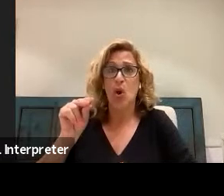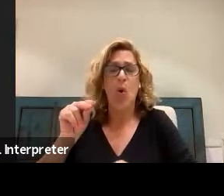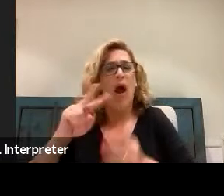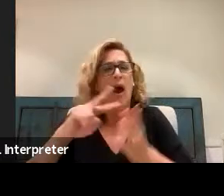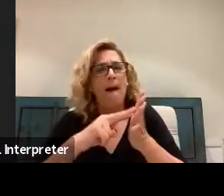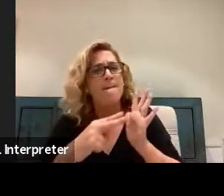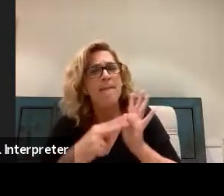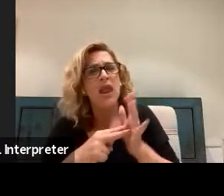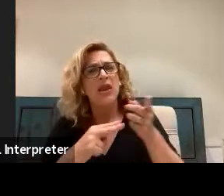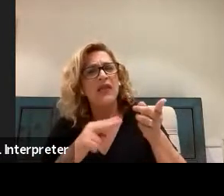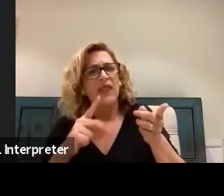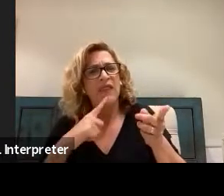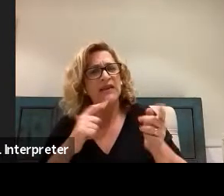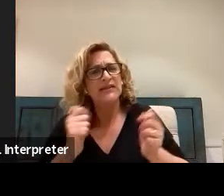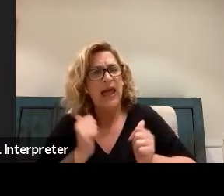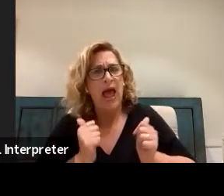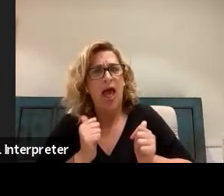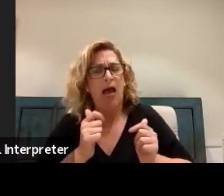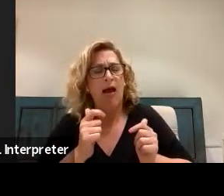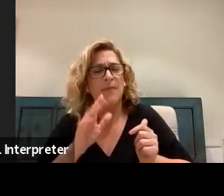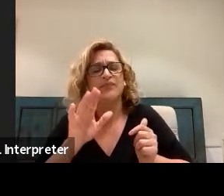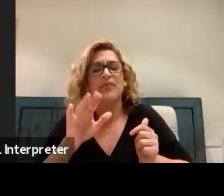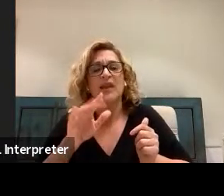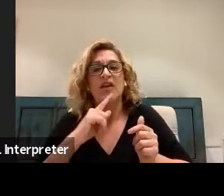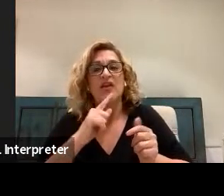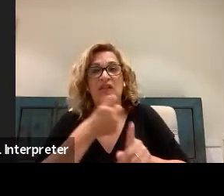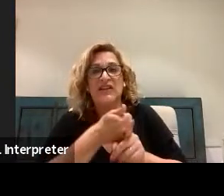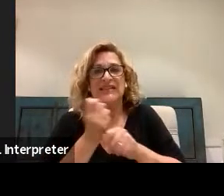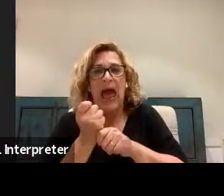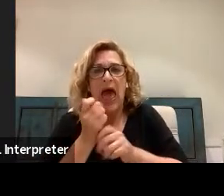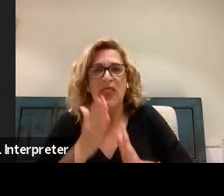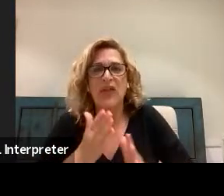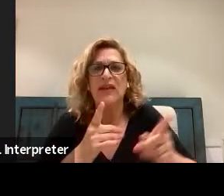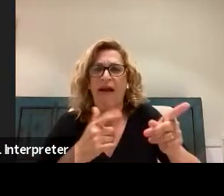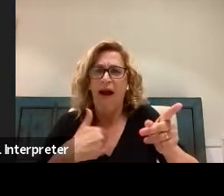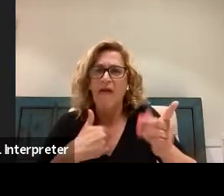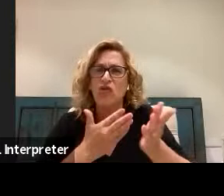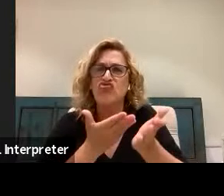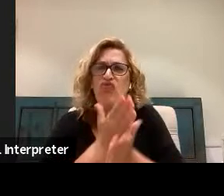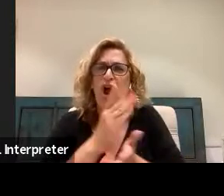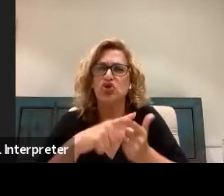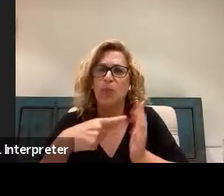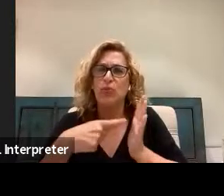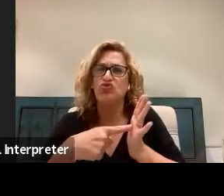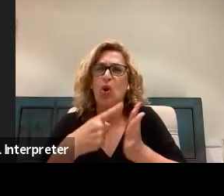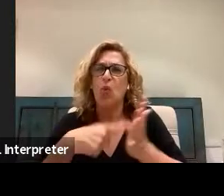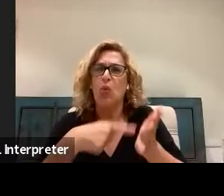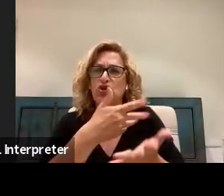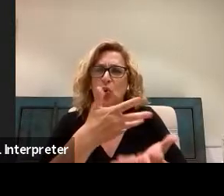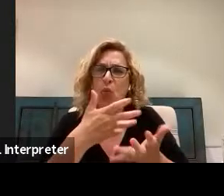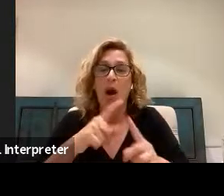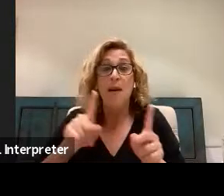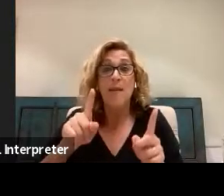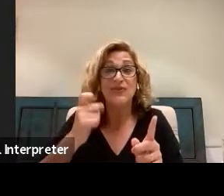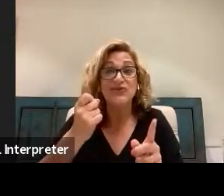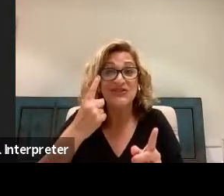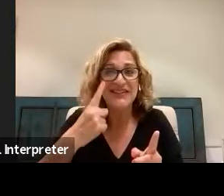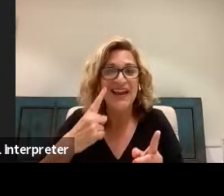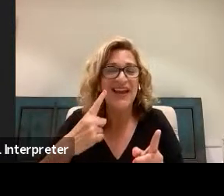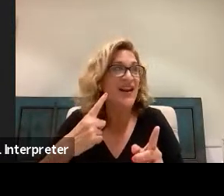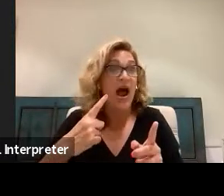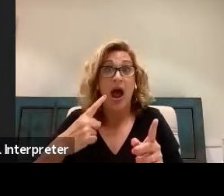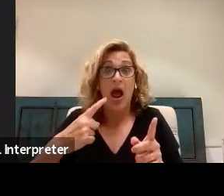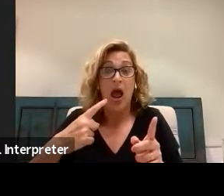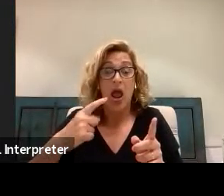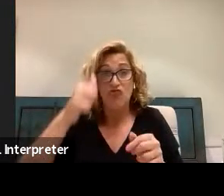right to identify how they want. But it reminded me that disability as a